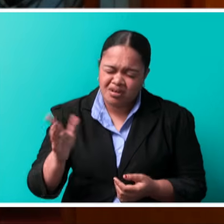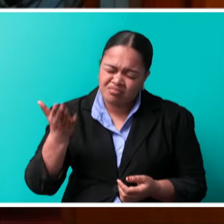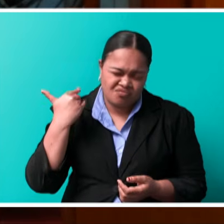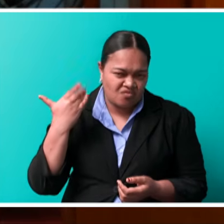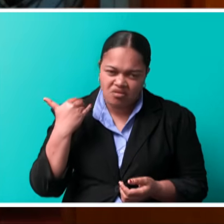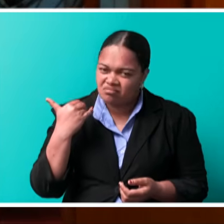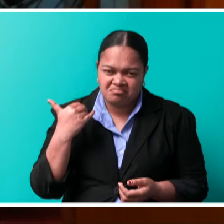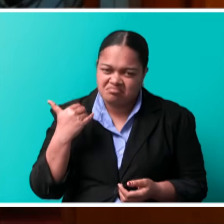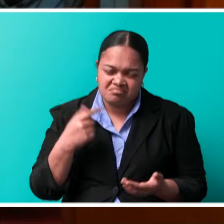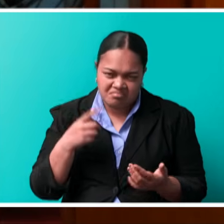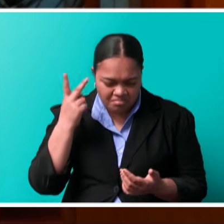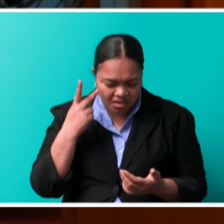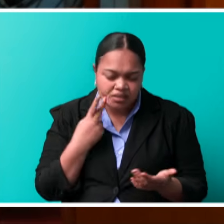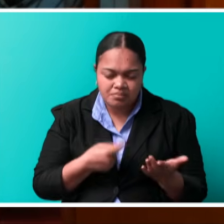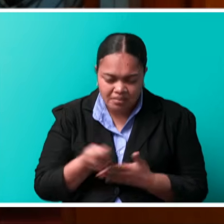scholarships.